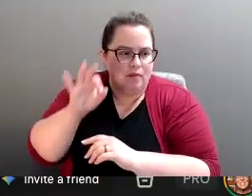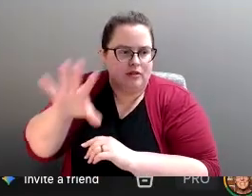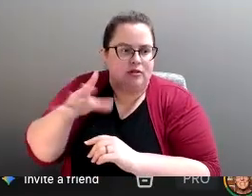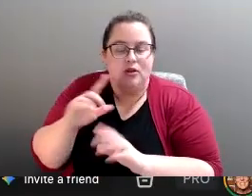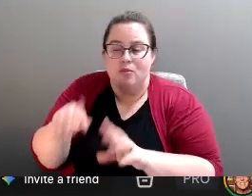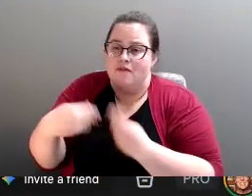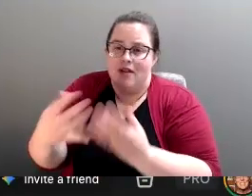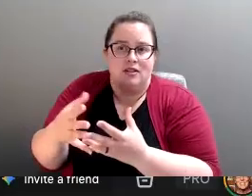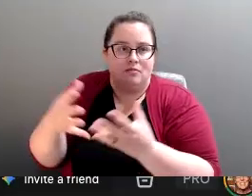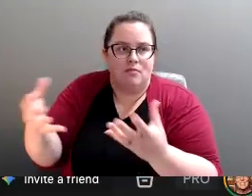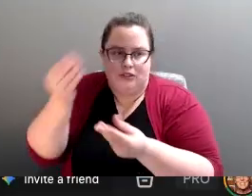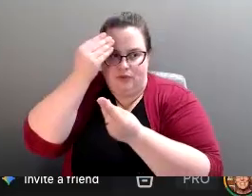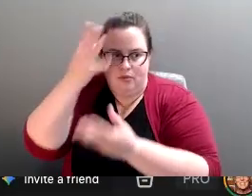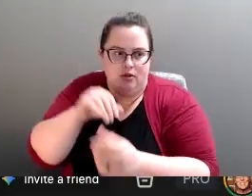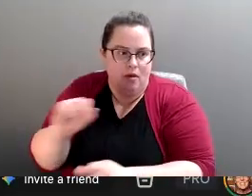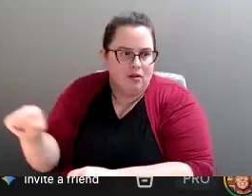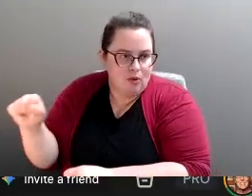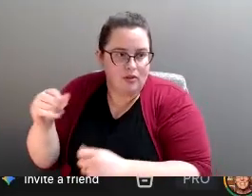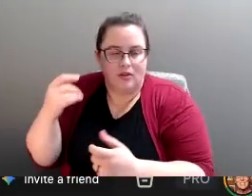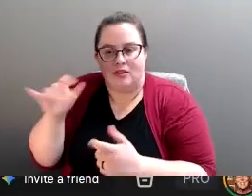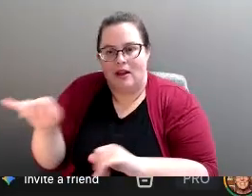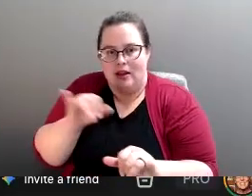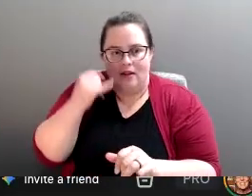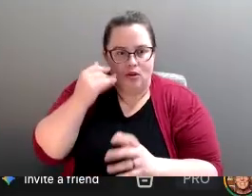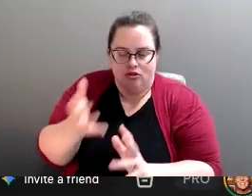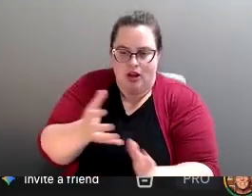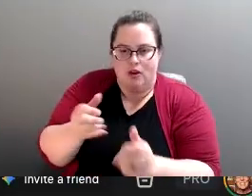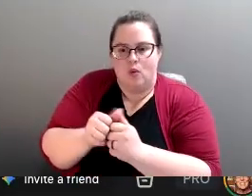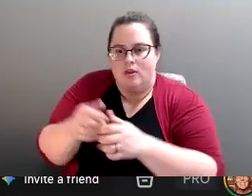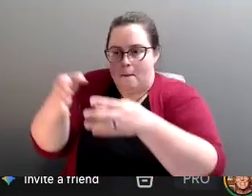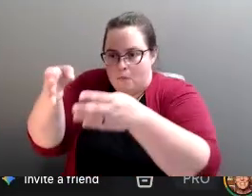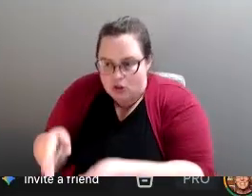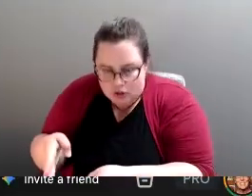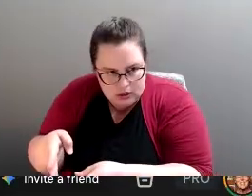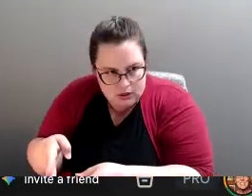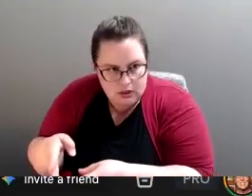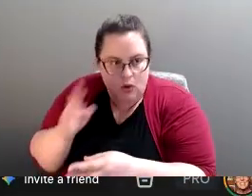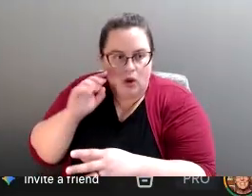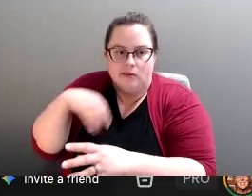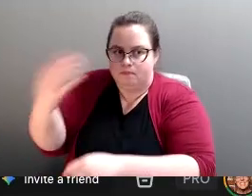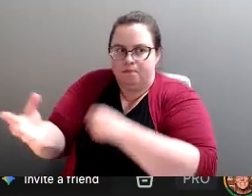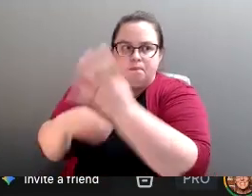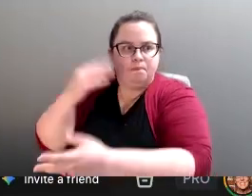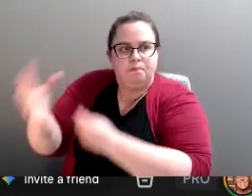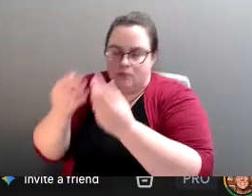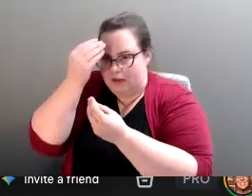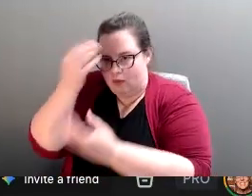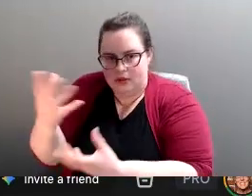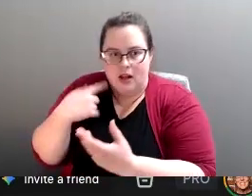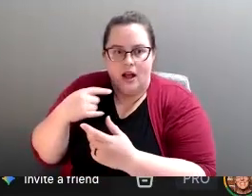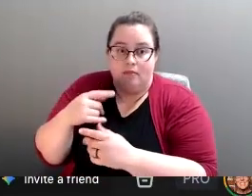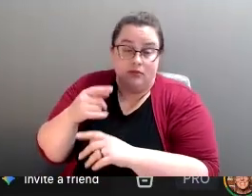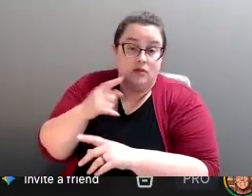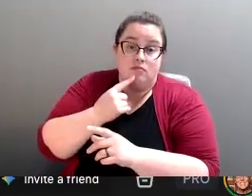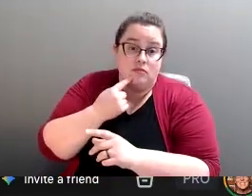much information as possible, as if you were talking to me or Rio or somebody else. And I kid you not that the prompts that I enter will be